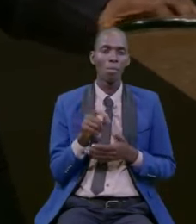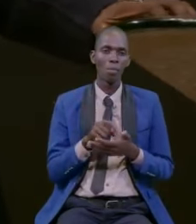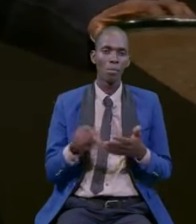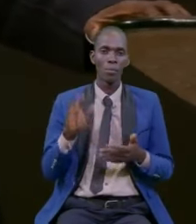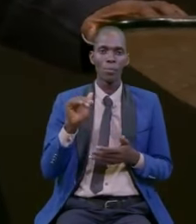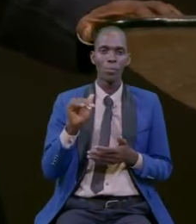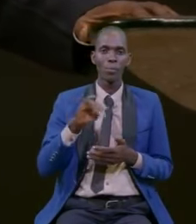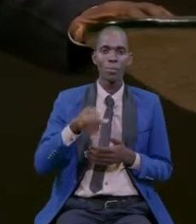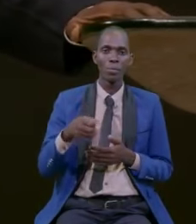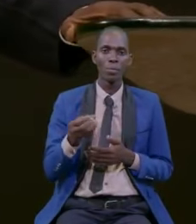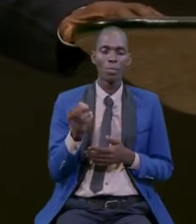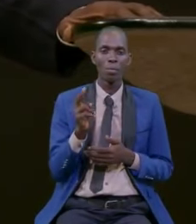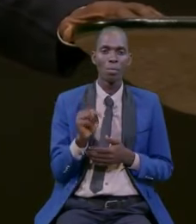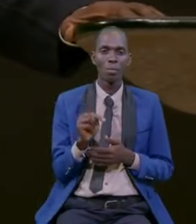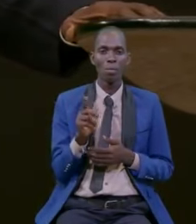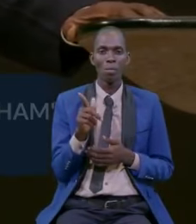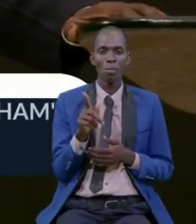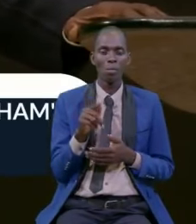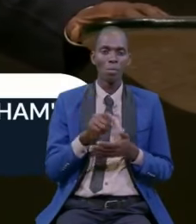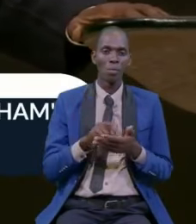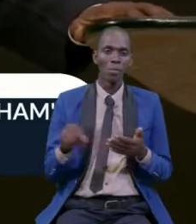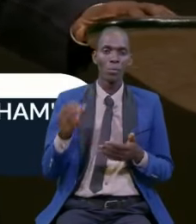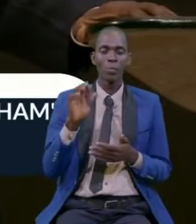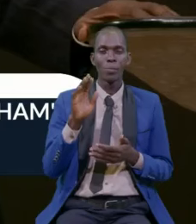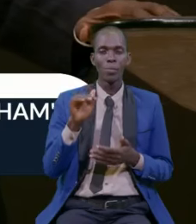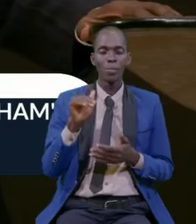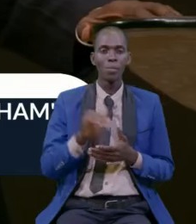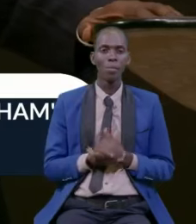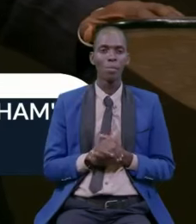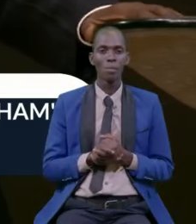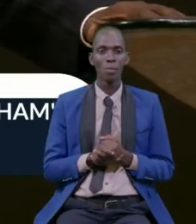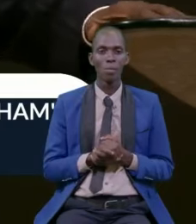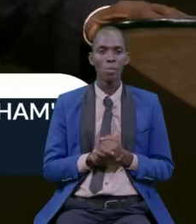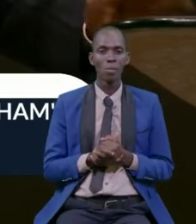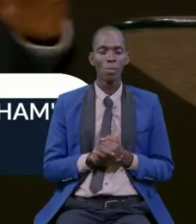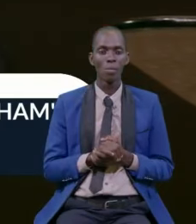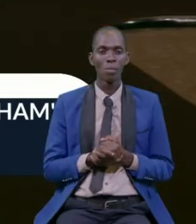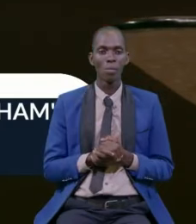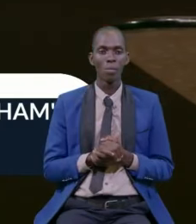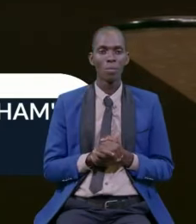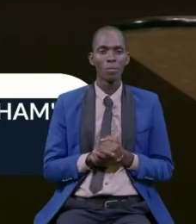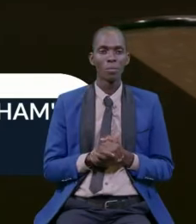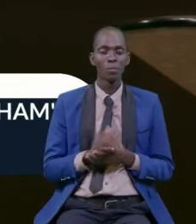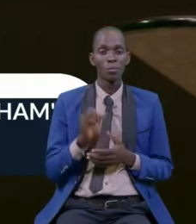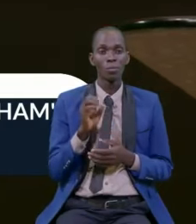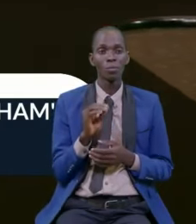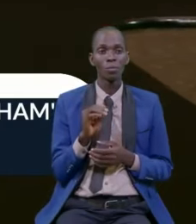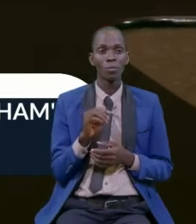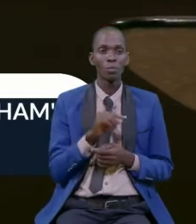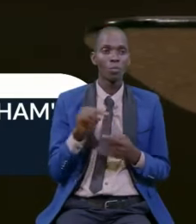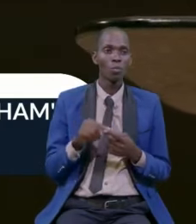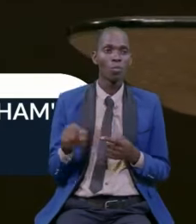15 John 21 verse1 15 so when they